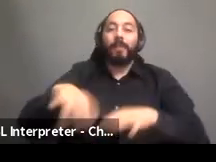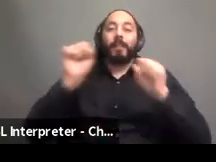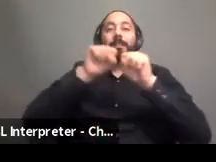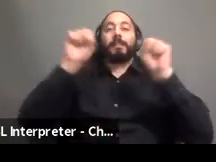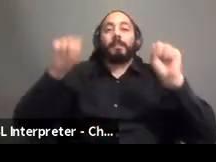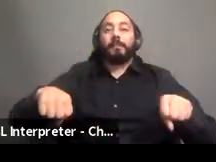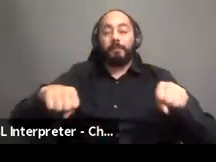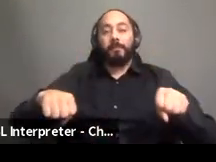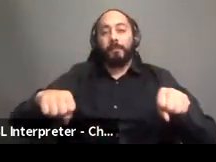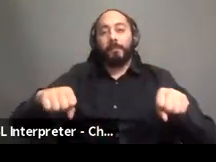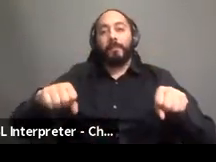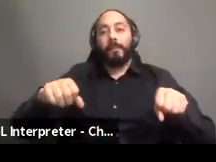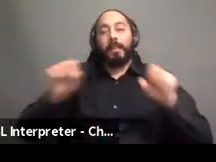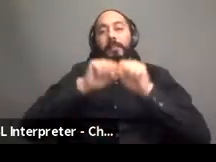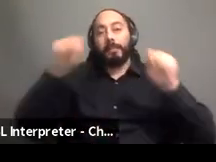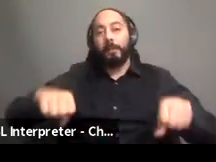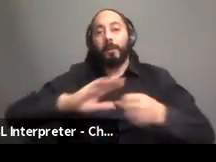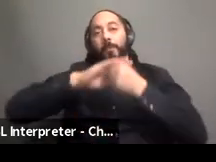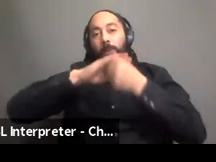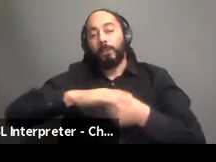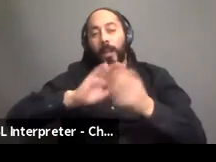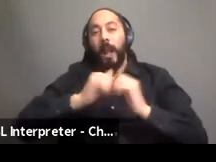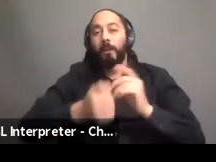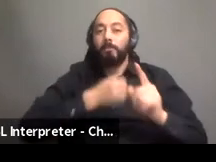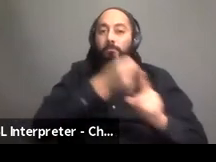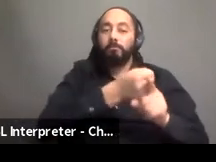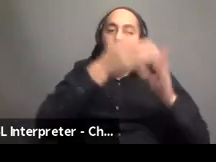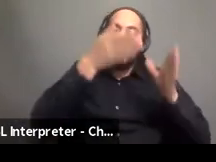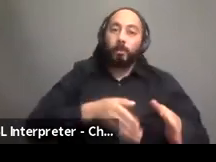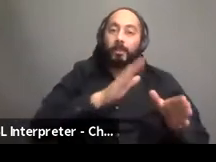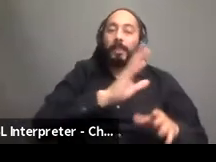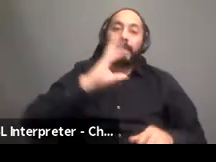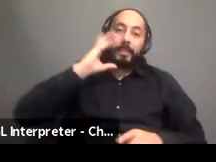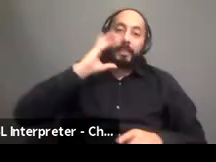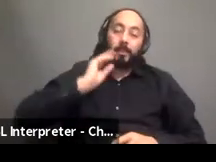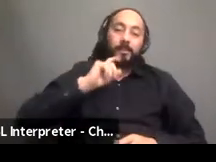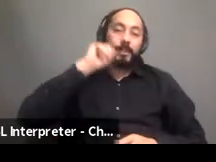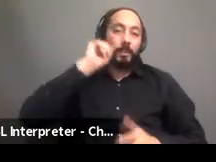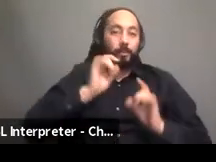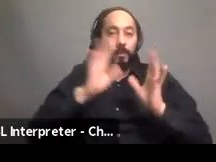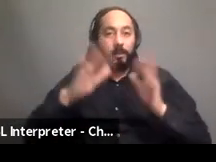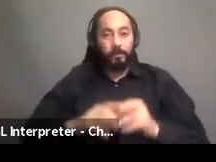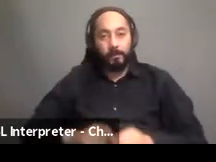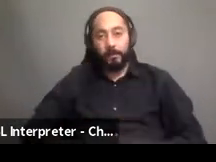how systemic oppression impacts one's experience of sexual violence.